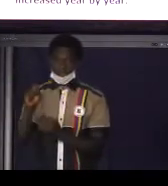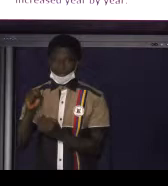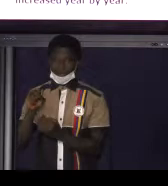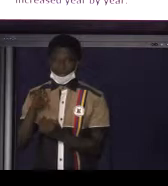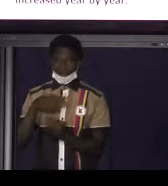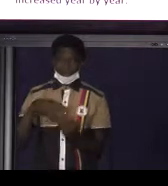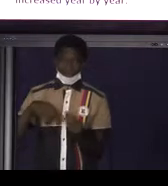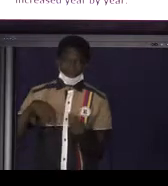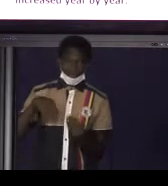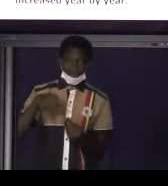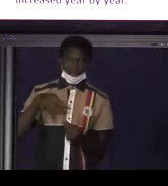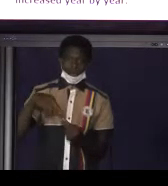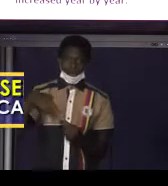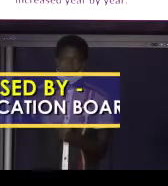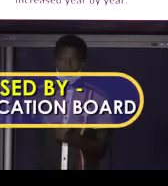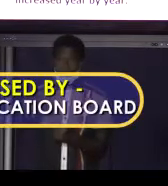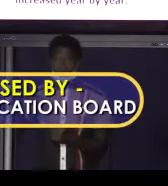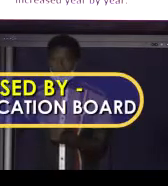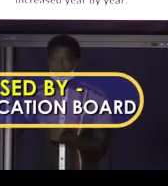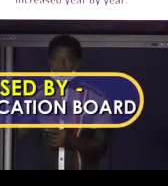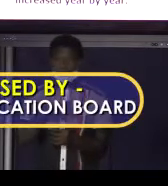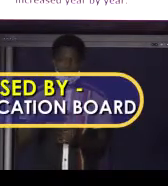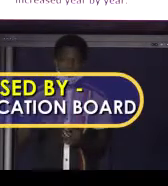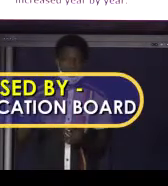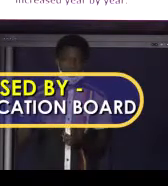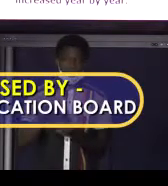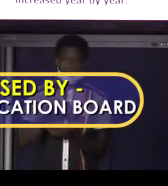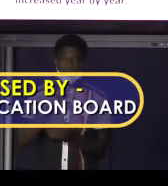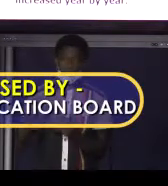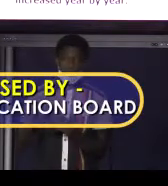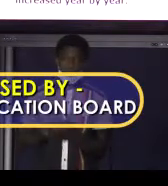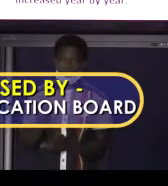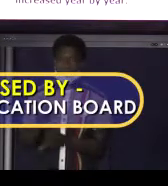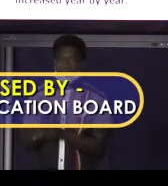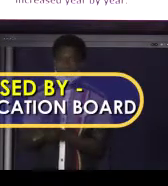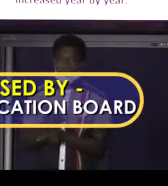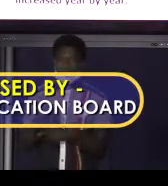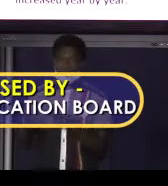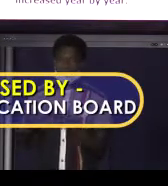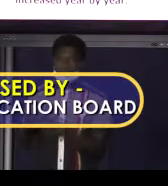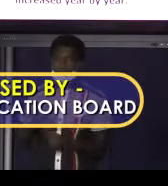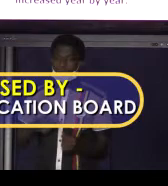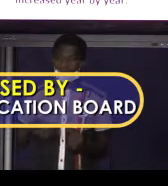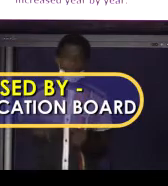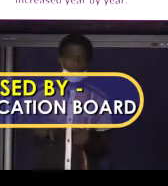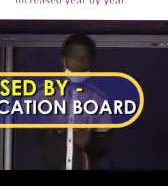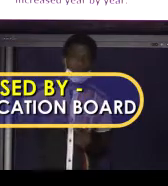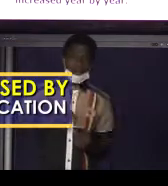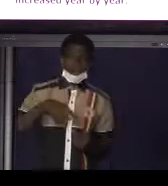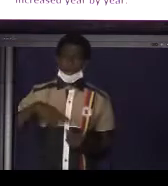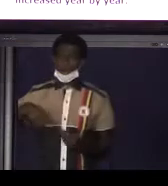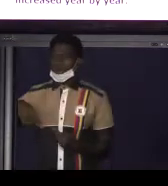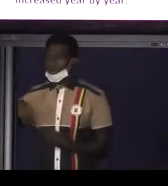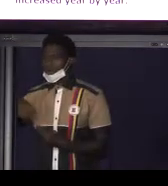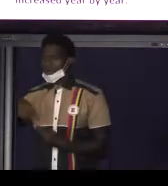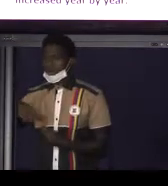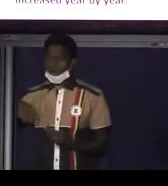in circles. Round and round. It all keeps going round and round in my head.